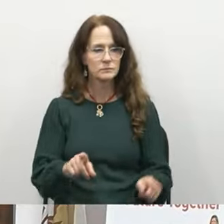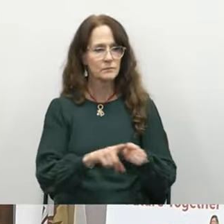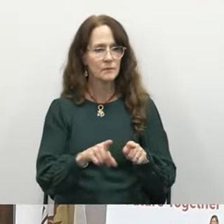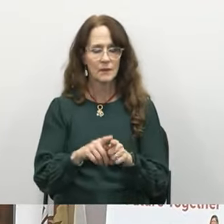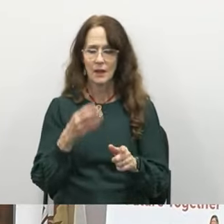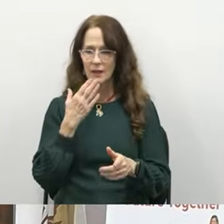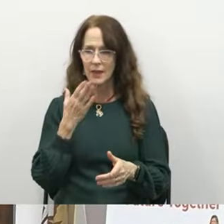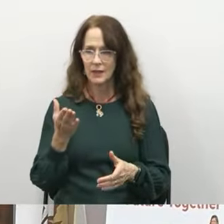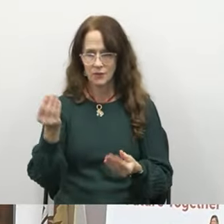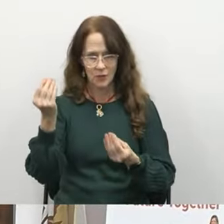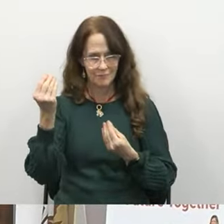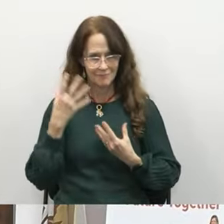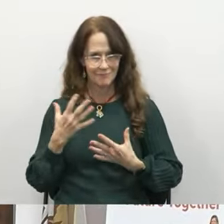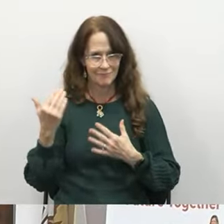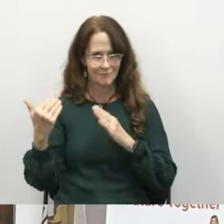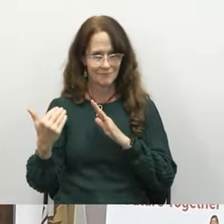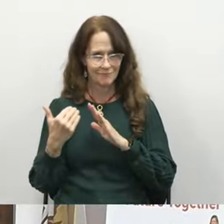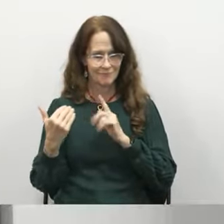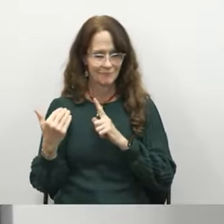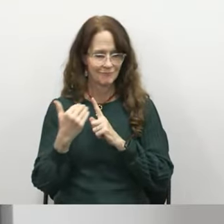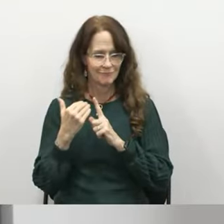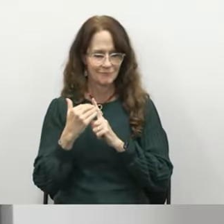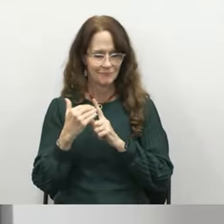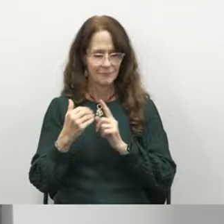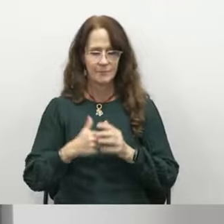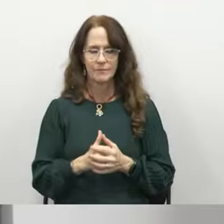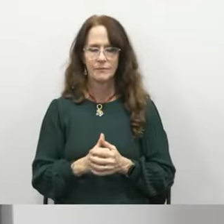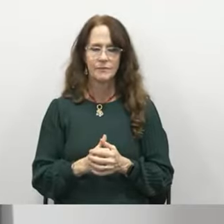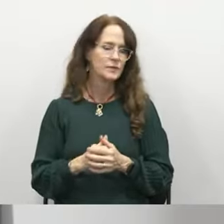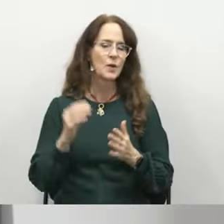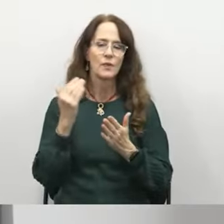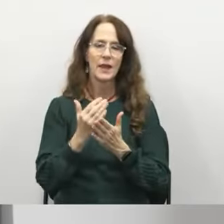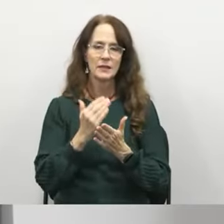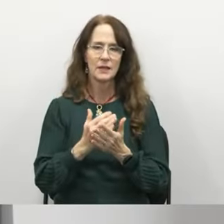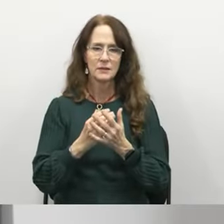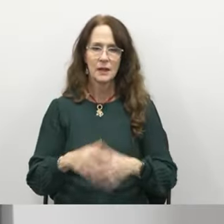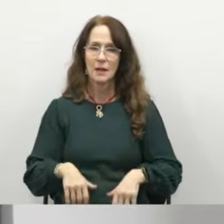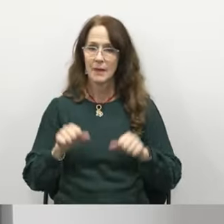reminder. So a motion on the agenda as amended?